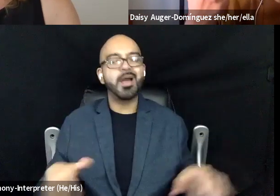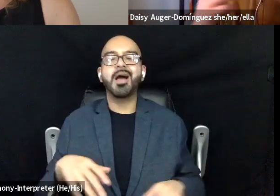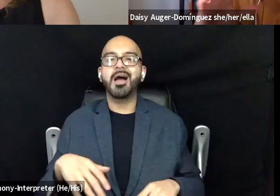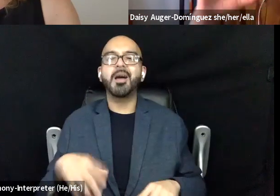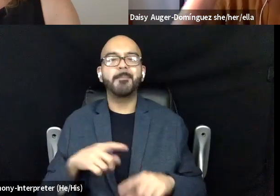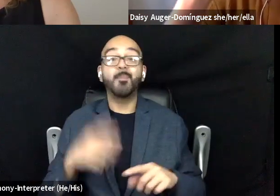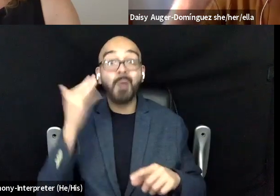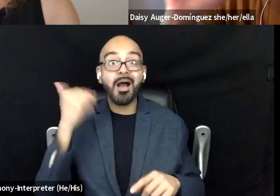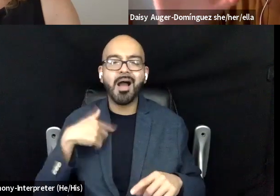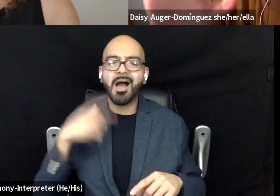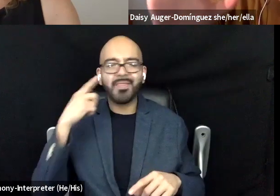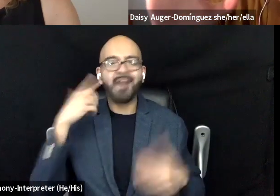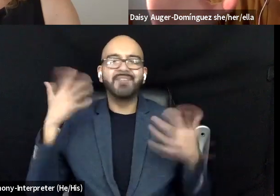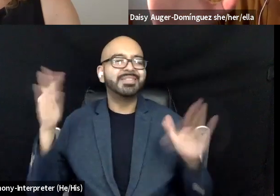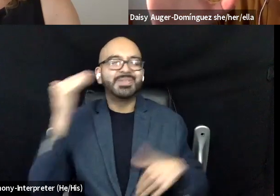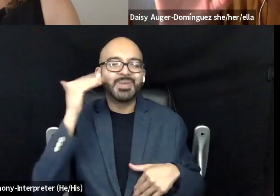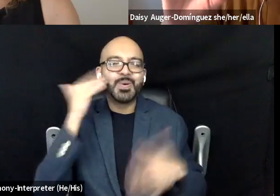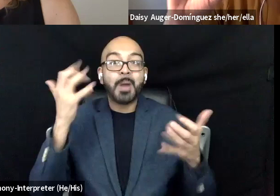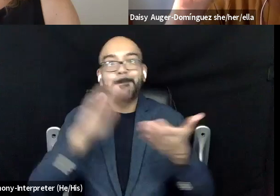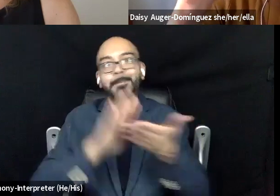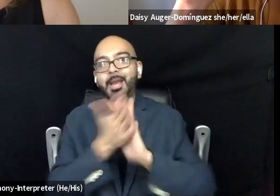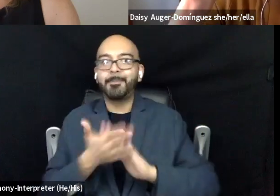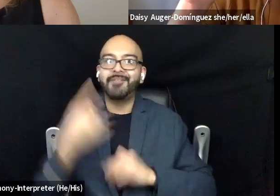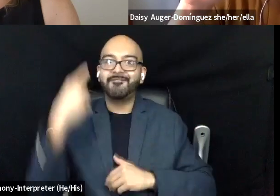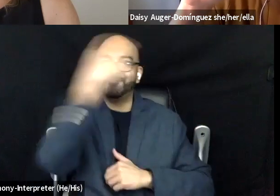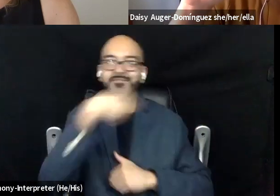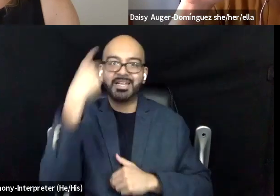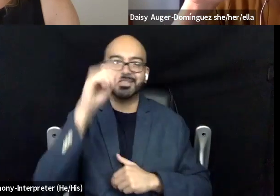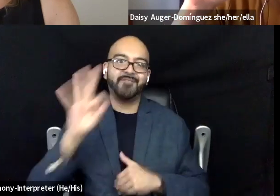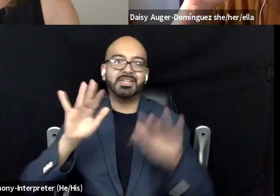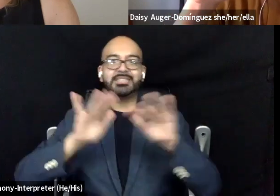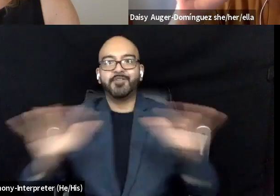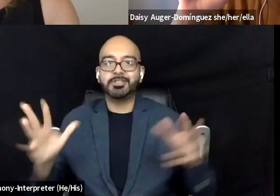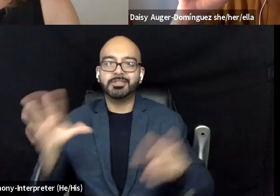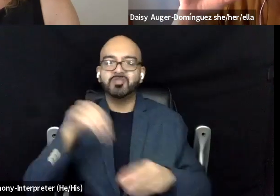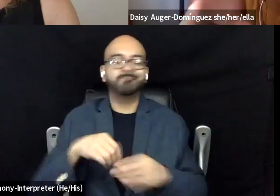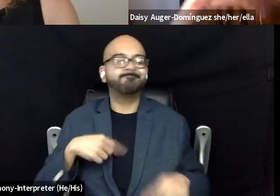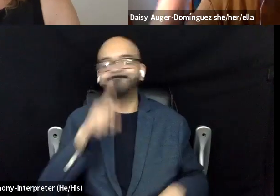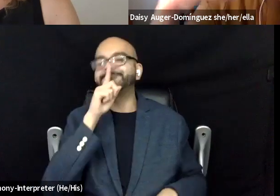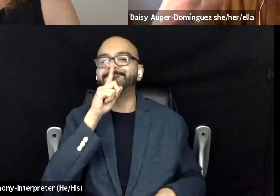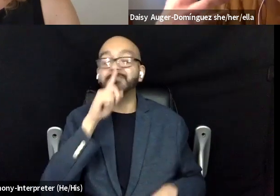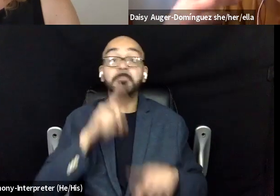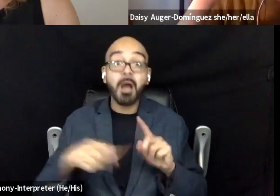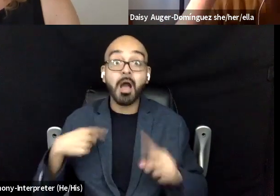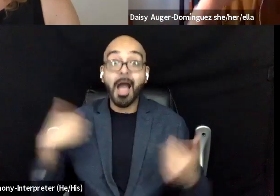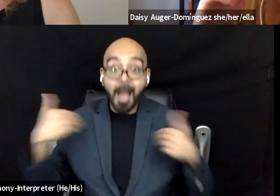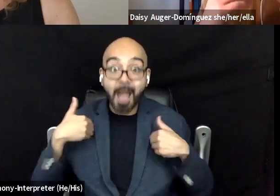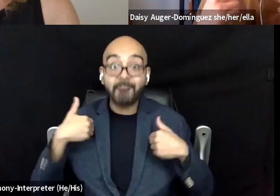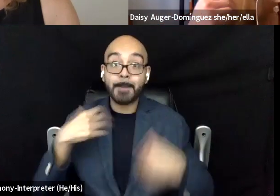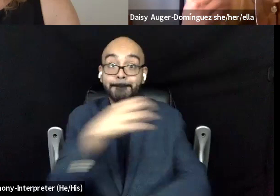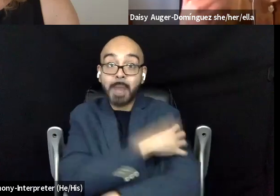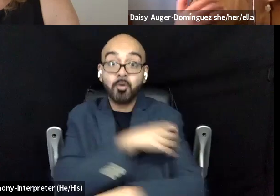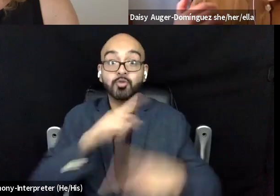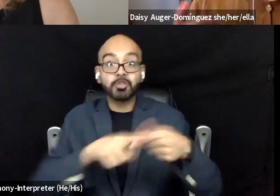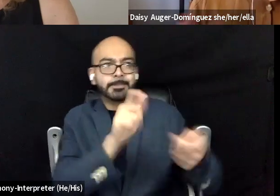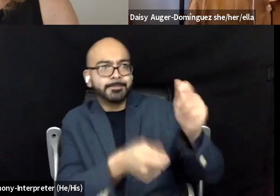before. You want me to be the face of this work, but I'm not going to have the institutional power to actually change things. And so I'm